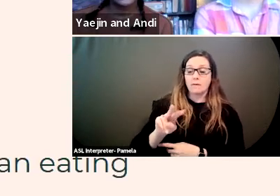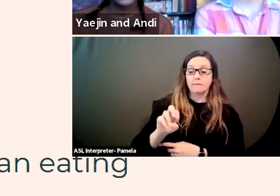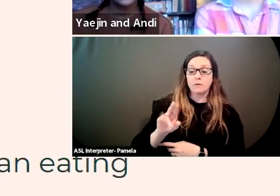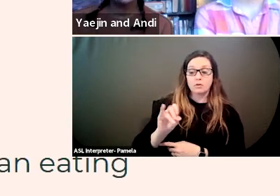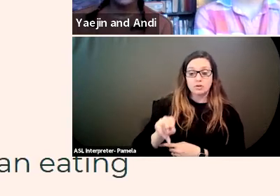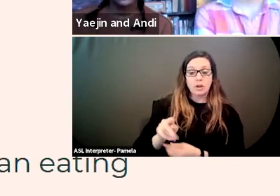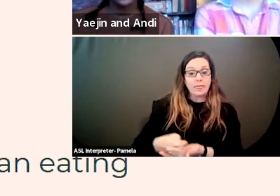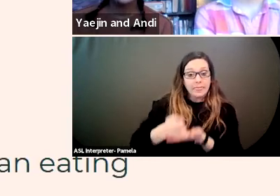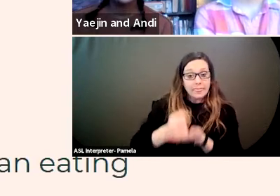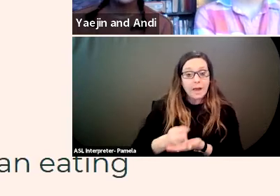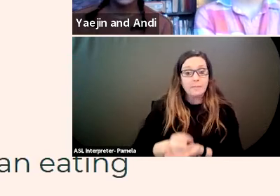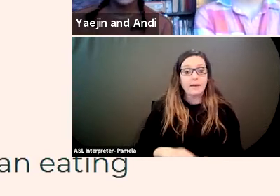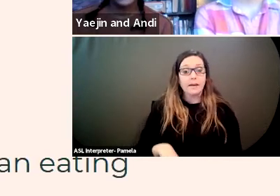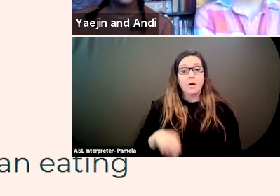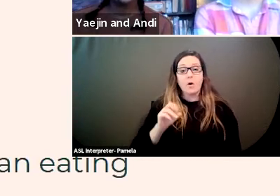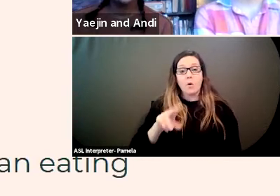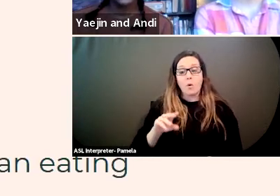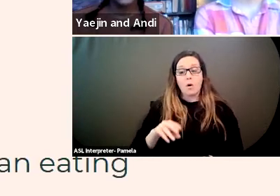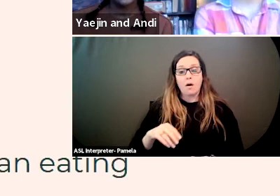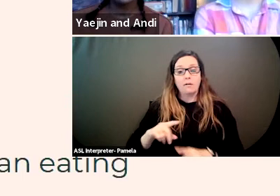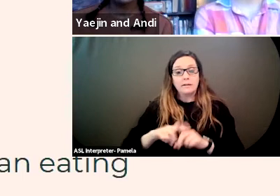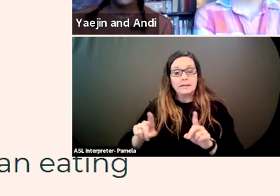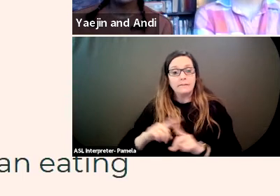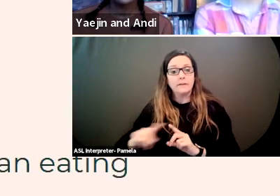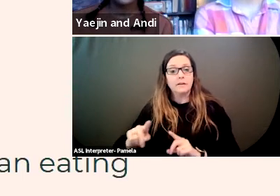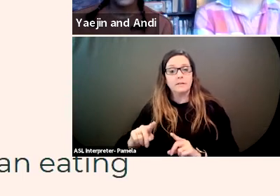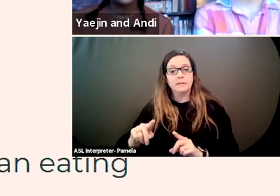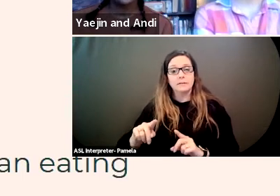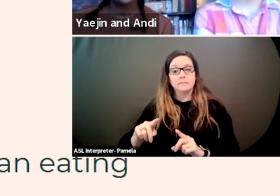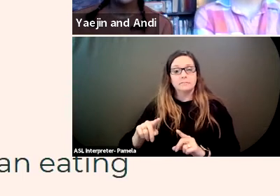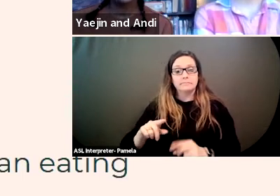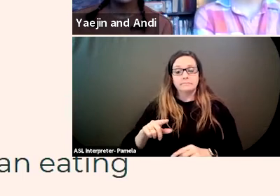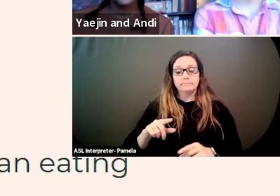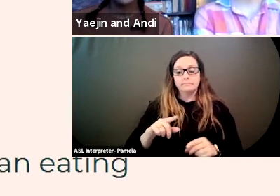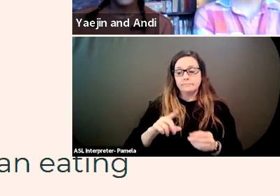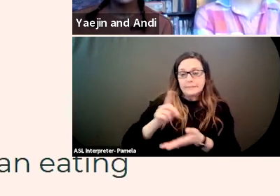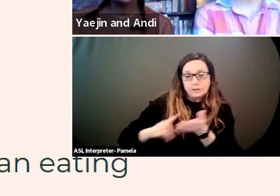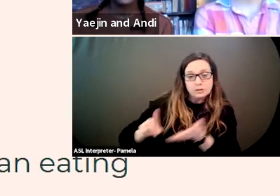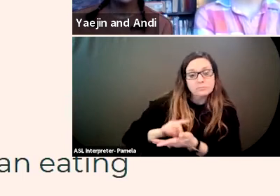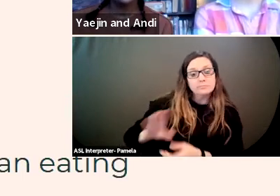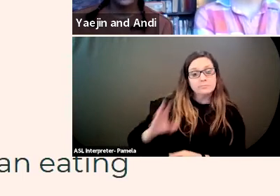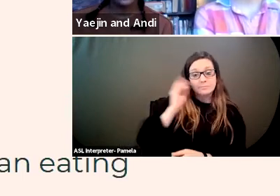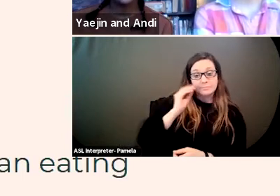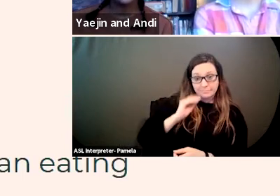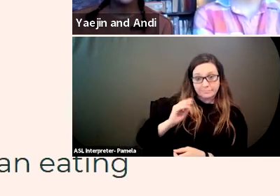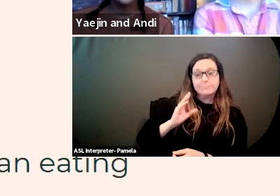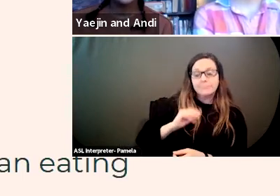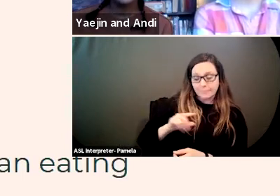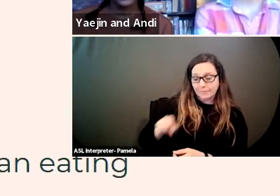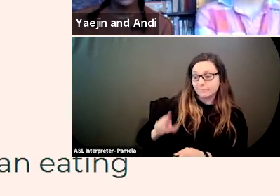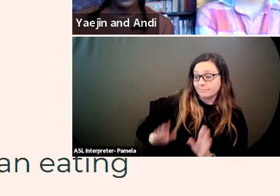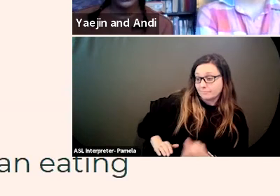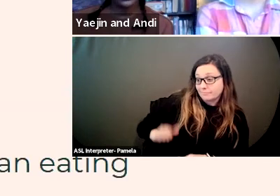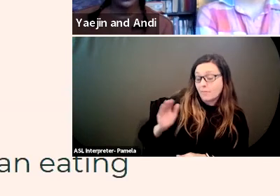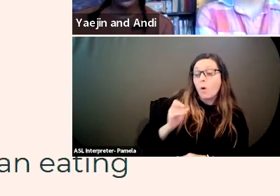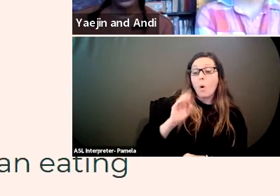gender identity, being discriminated against for body type from society as a whole or from gay, bi, and queer men, having gone through intimate